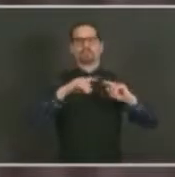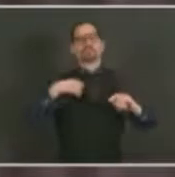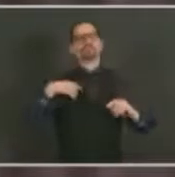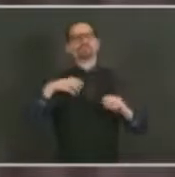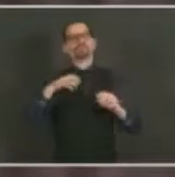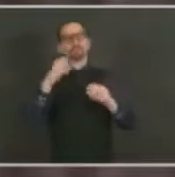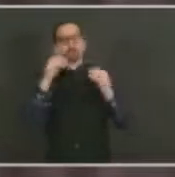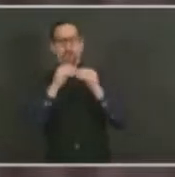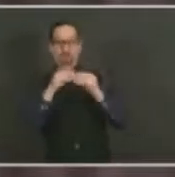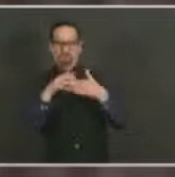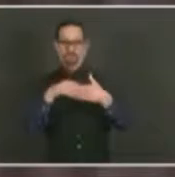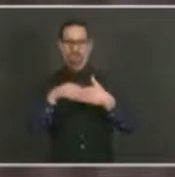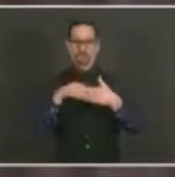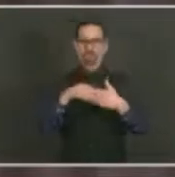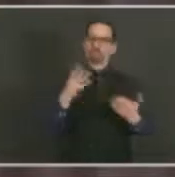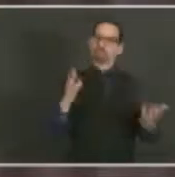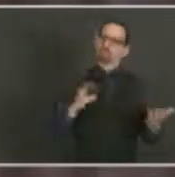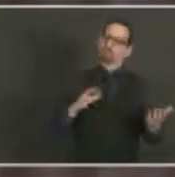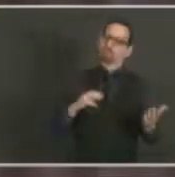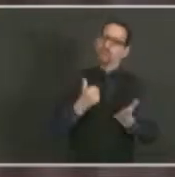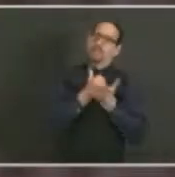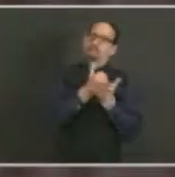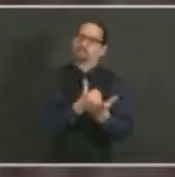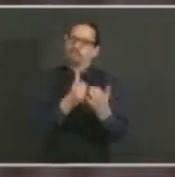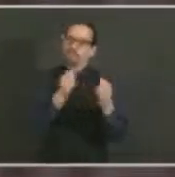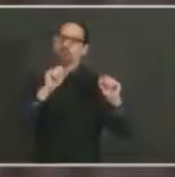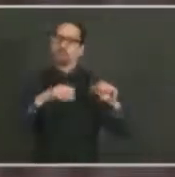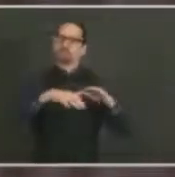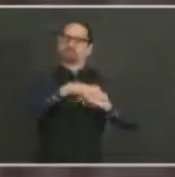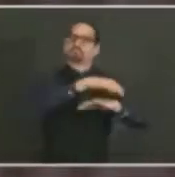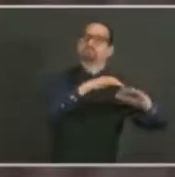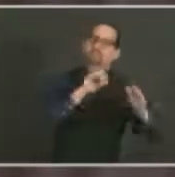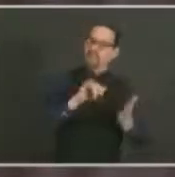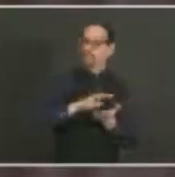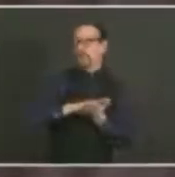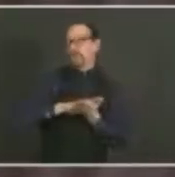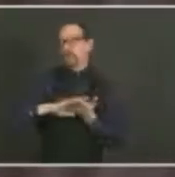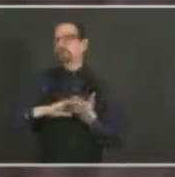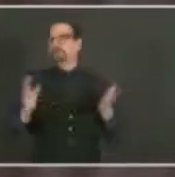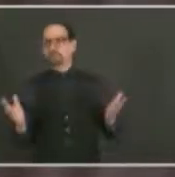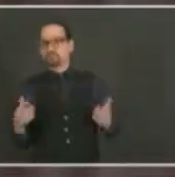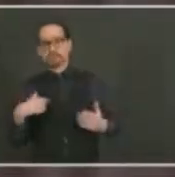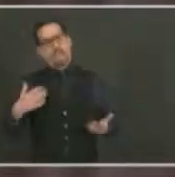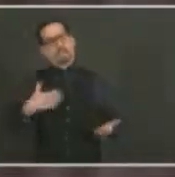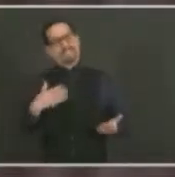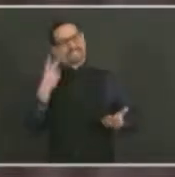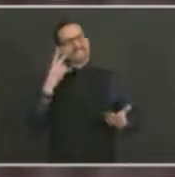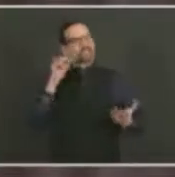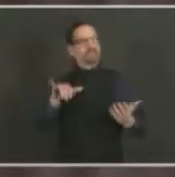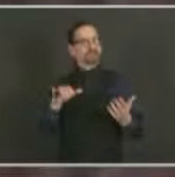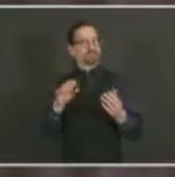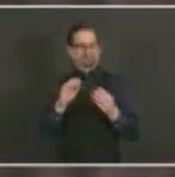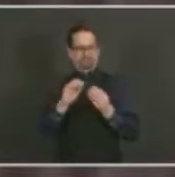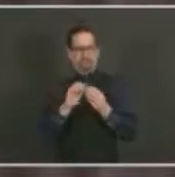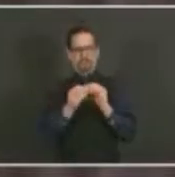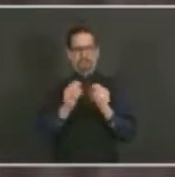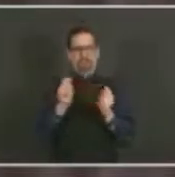in person is a priority for you. And we're very grateful to the outgoing and incoming governor for enabling